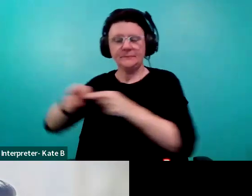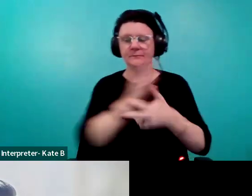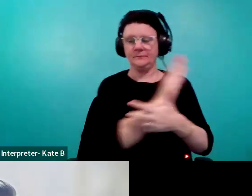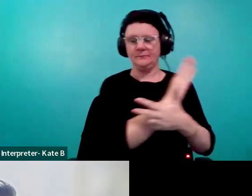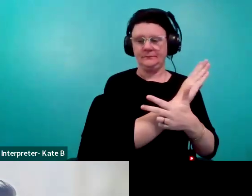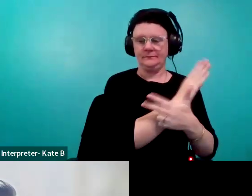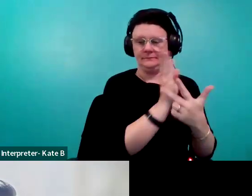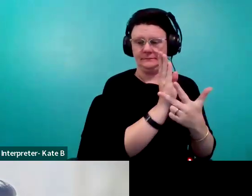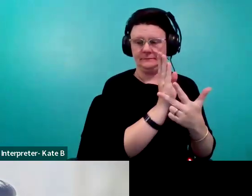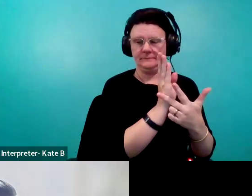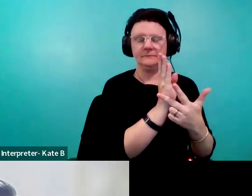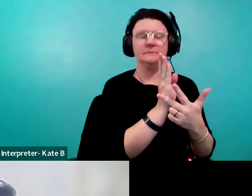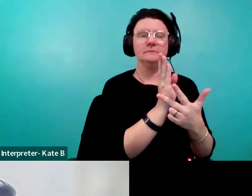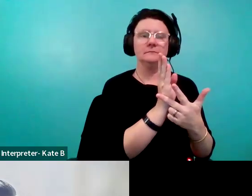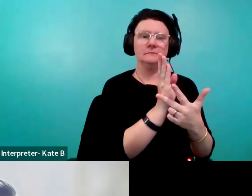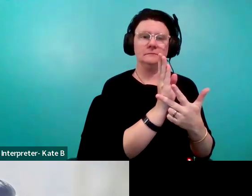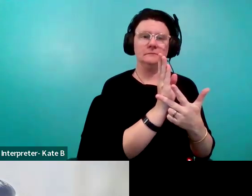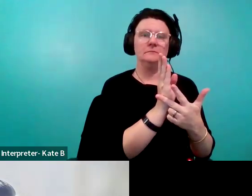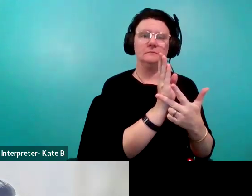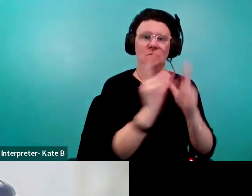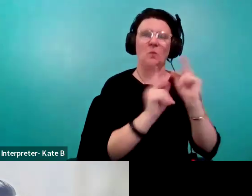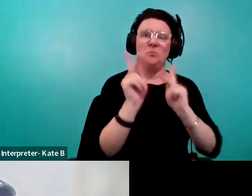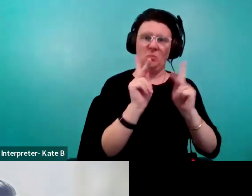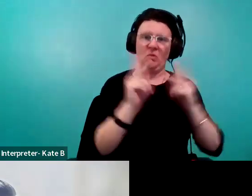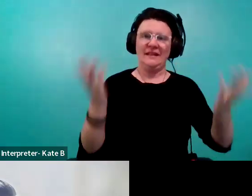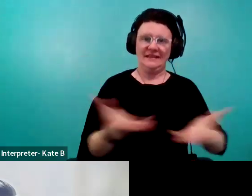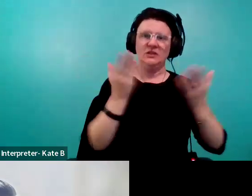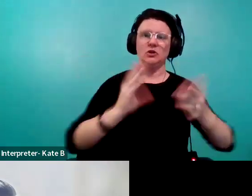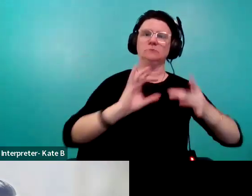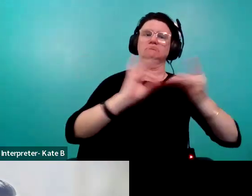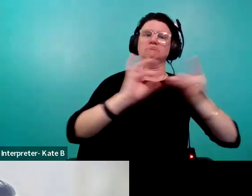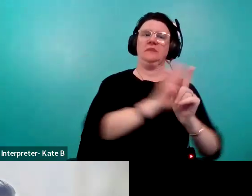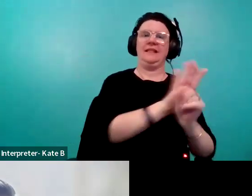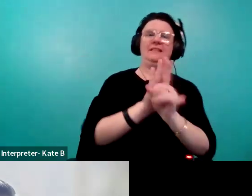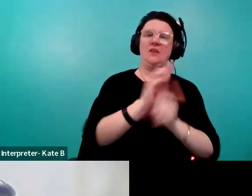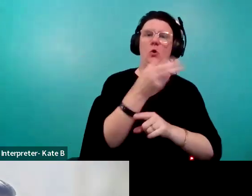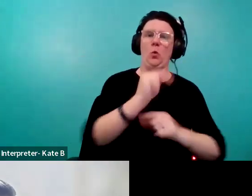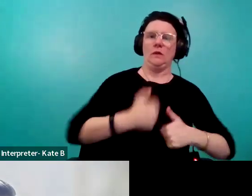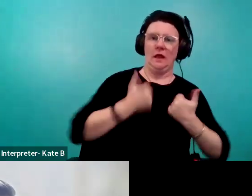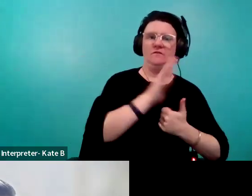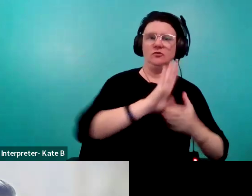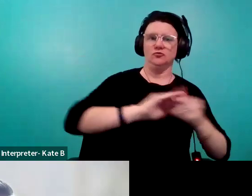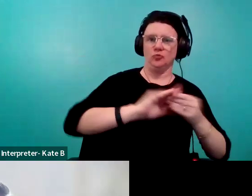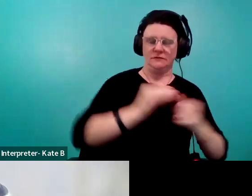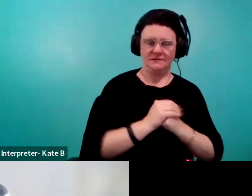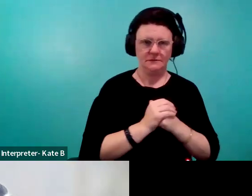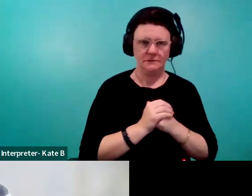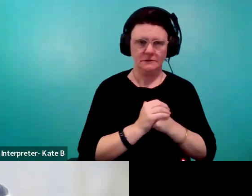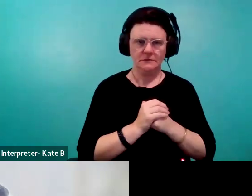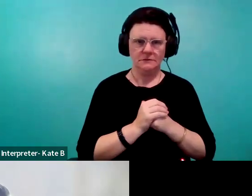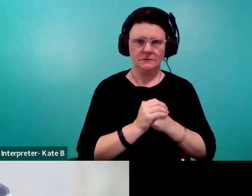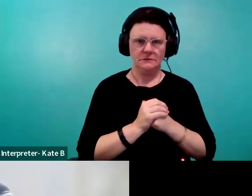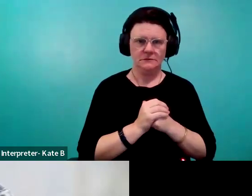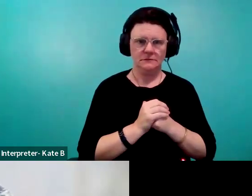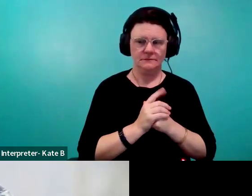sections today, we have people with us to, again, talk about their stories and what's happening in their communities.